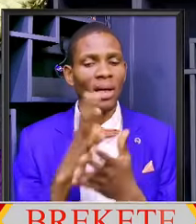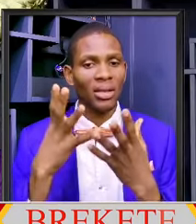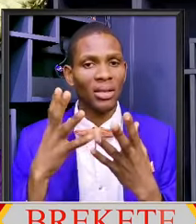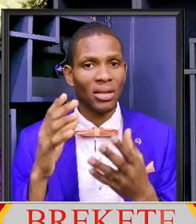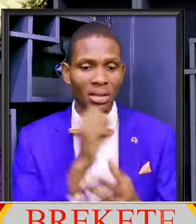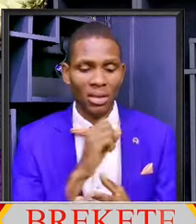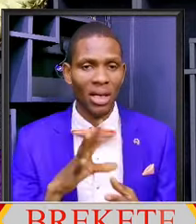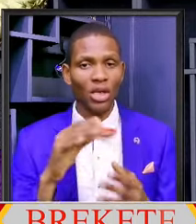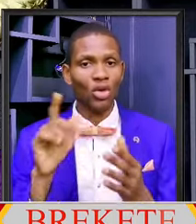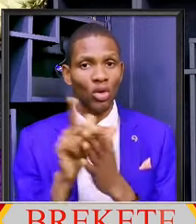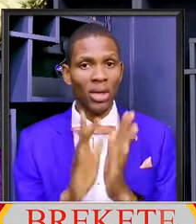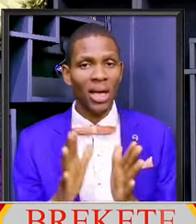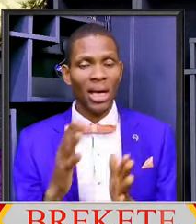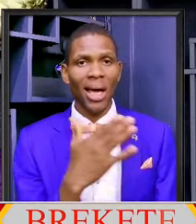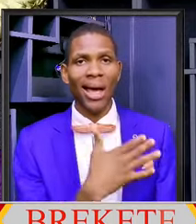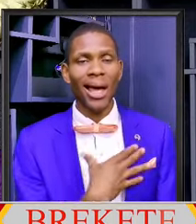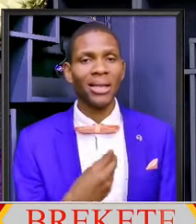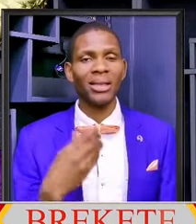lawyer and